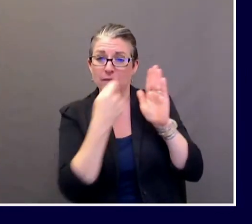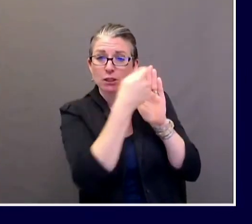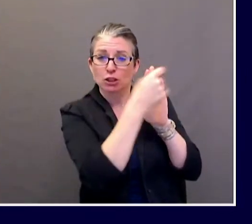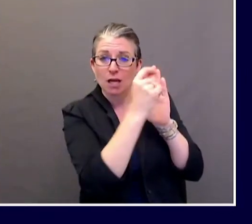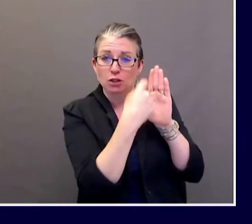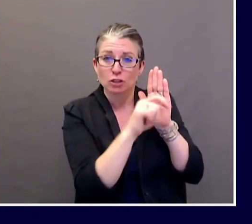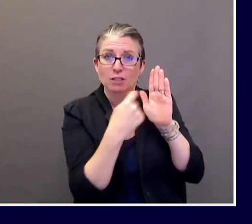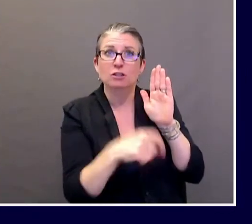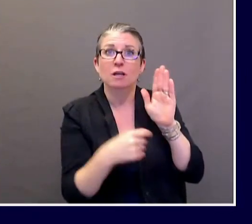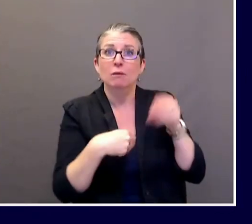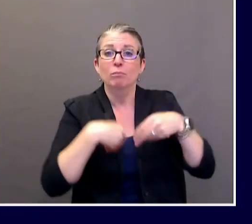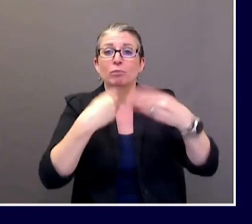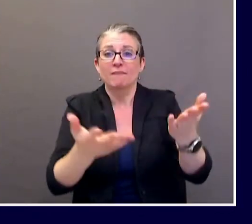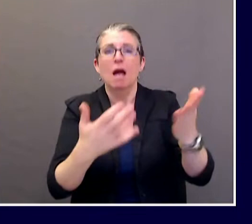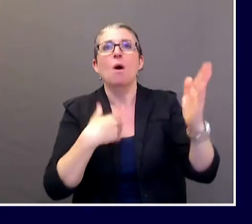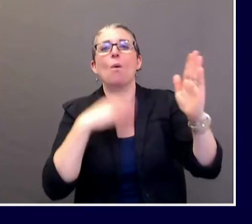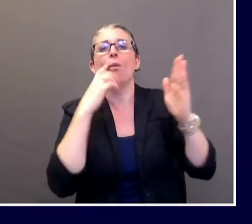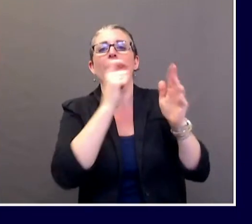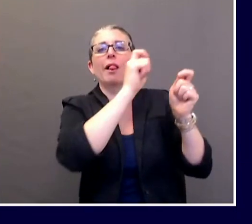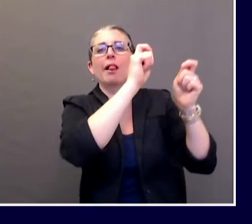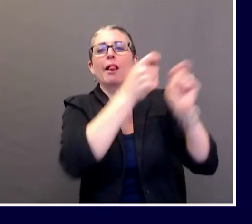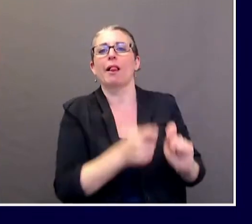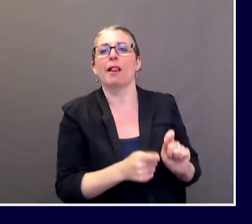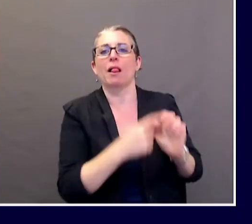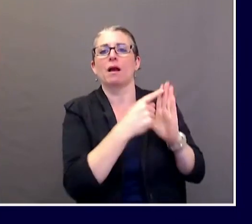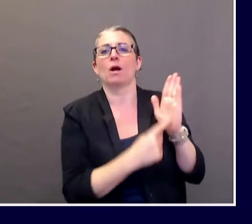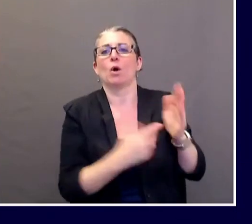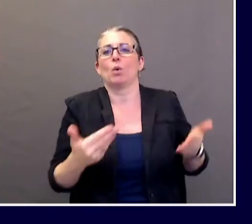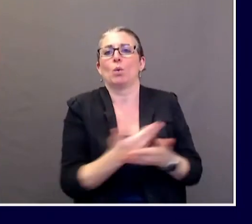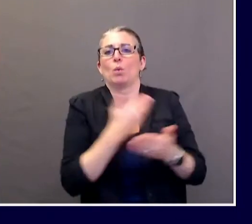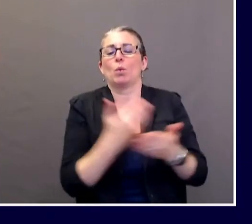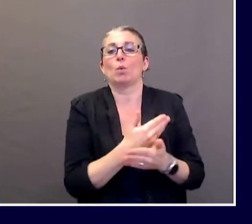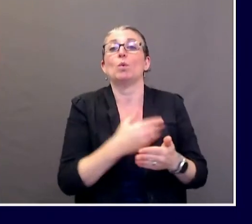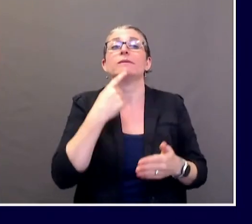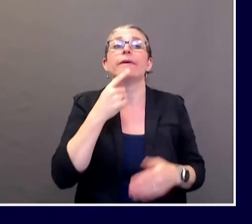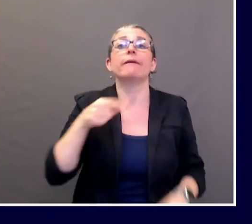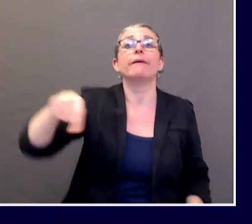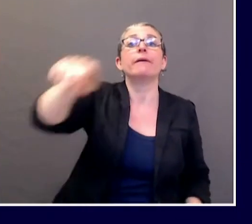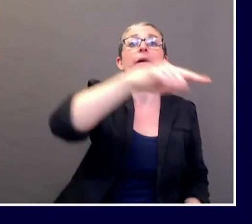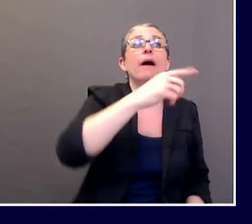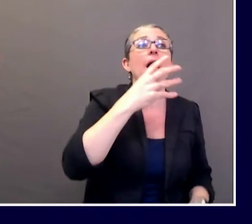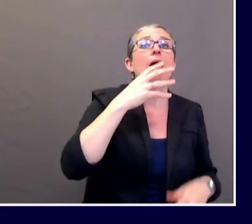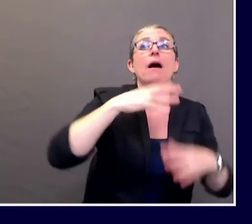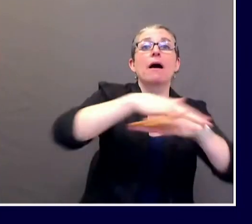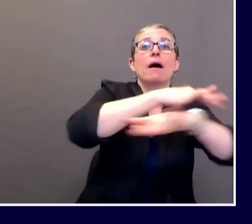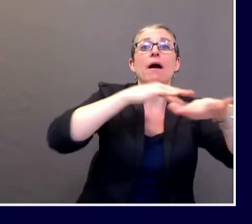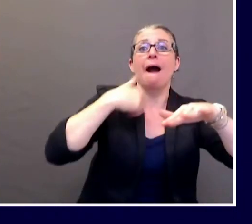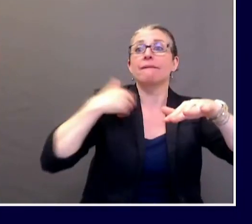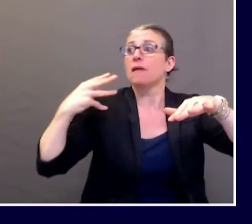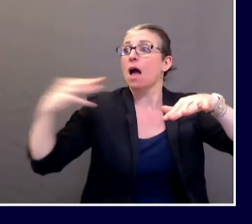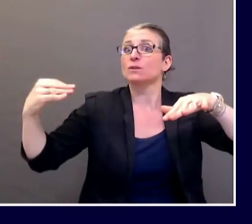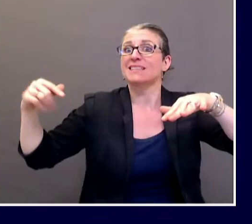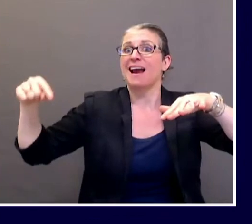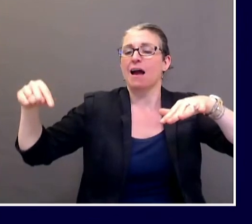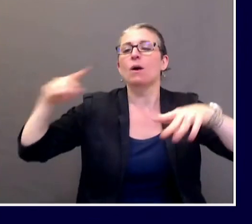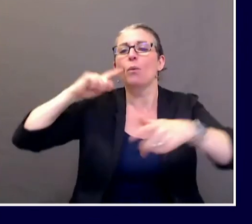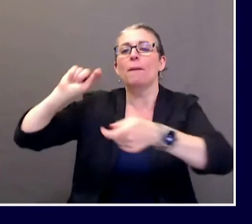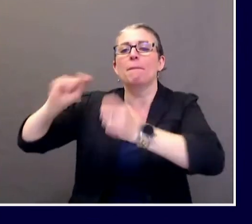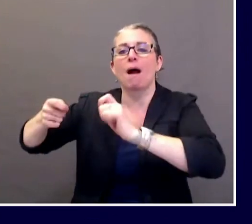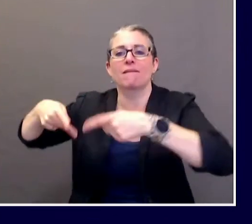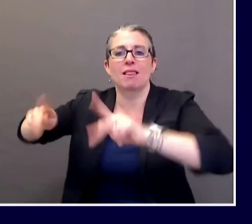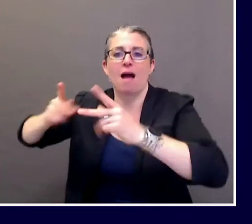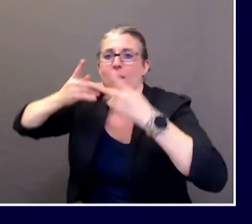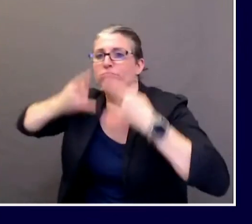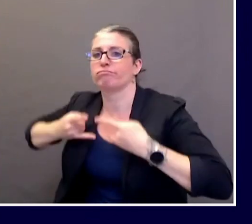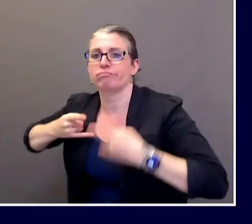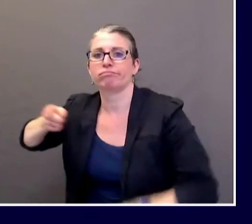Shah said, that is why we are continuing our vaccination effort. The more we vaccinate Maine people, the more ability we have